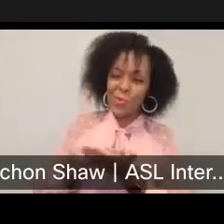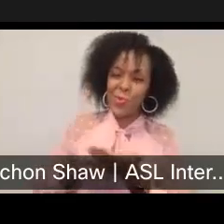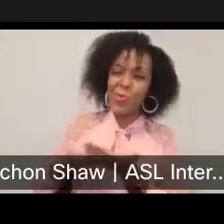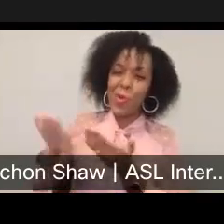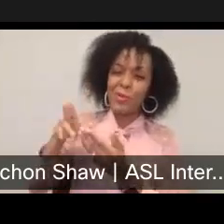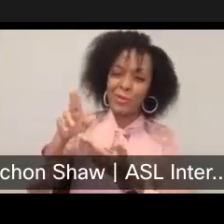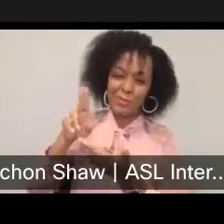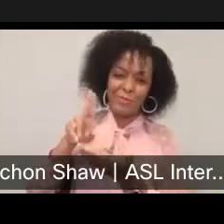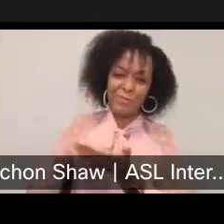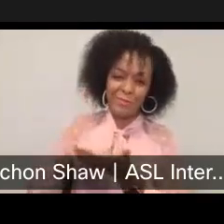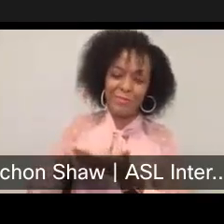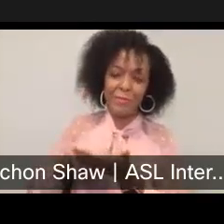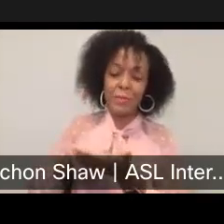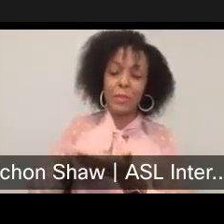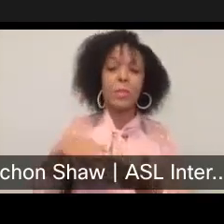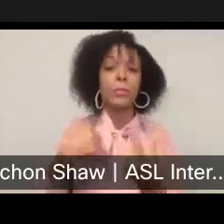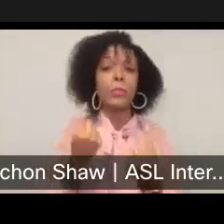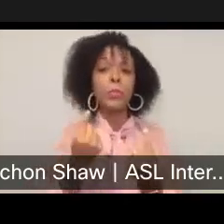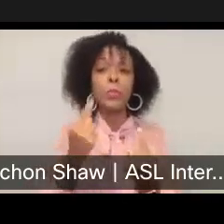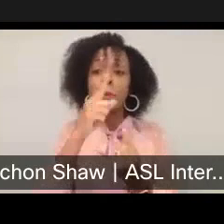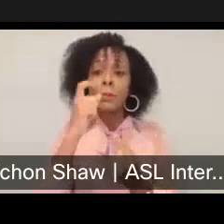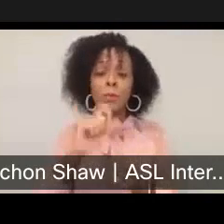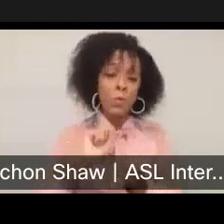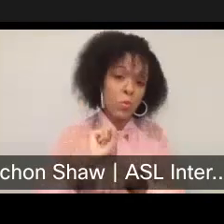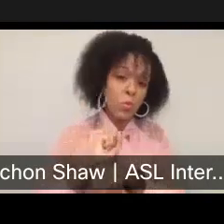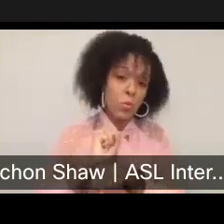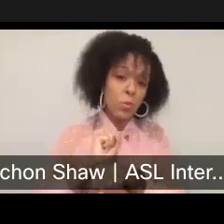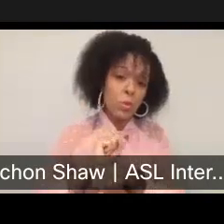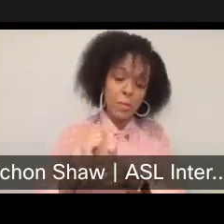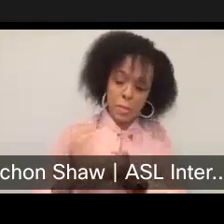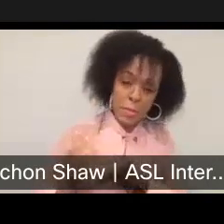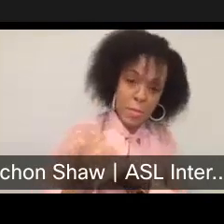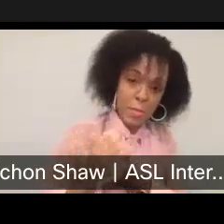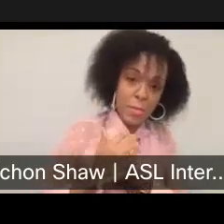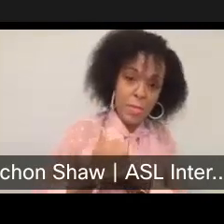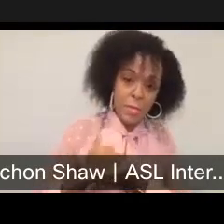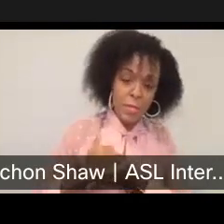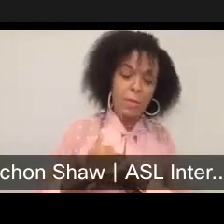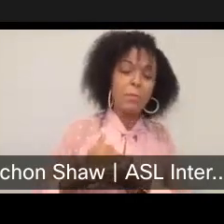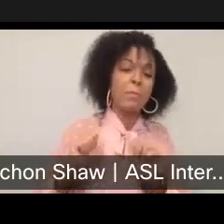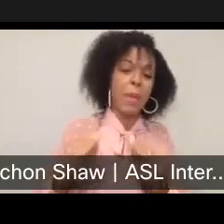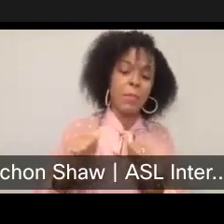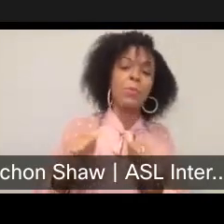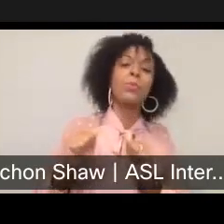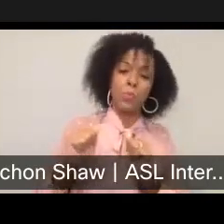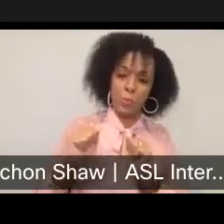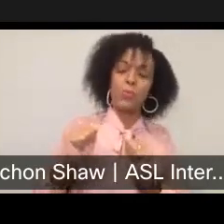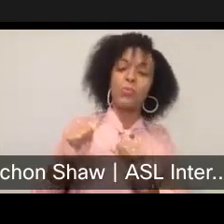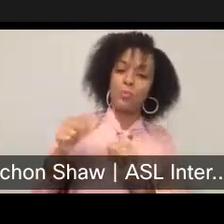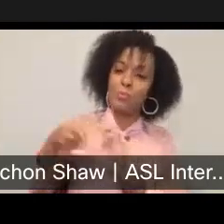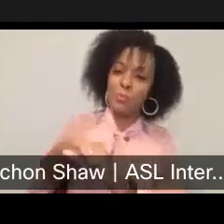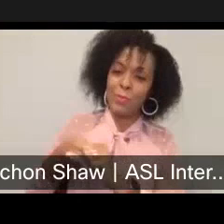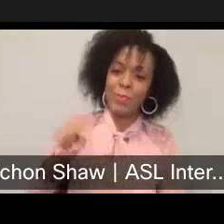working for the summer so I could earn enough to go to Talladega College for my first year of